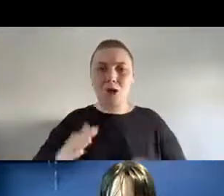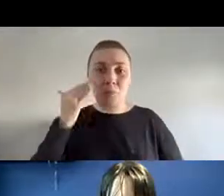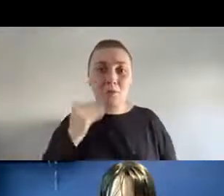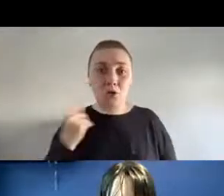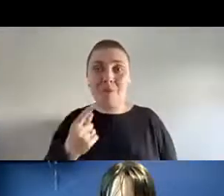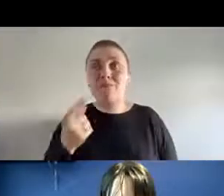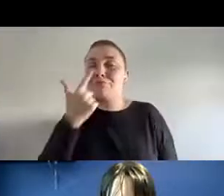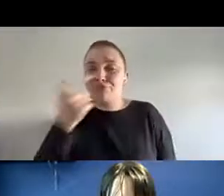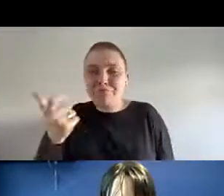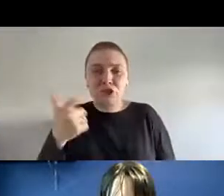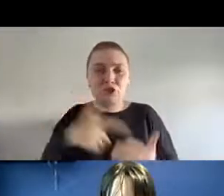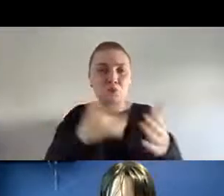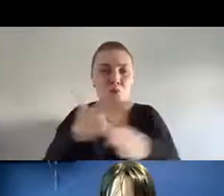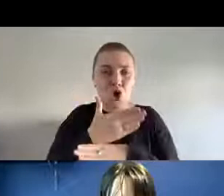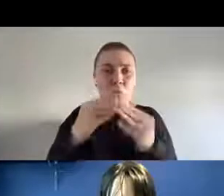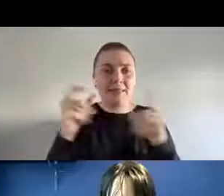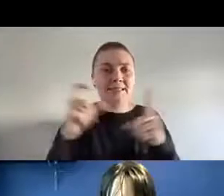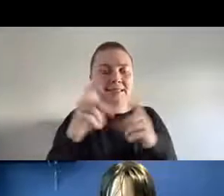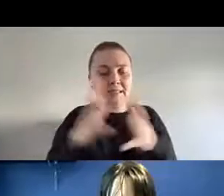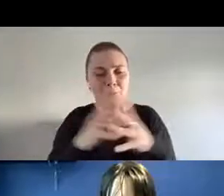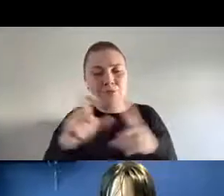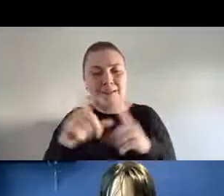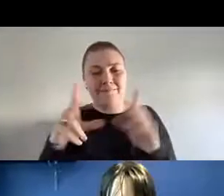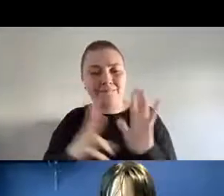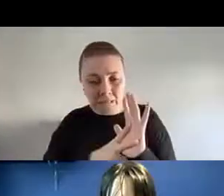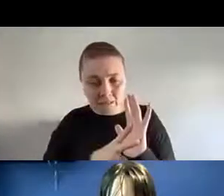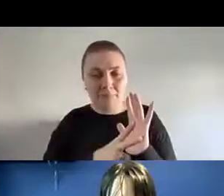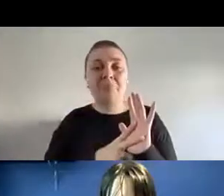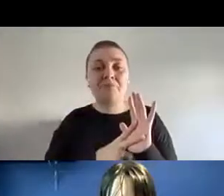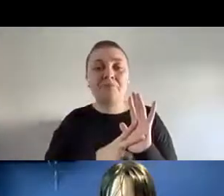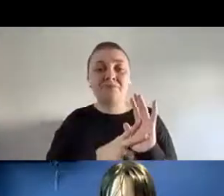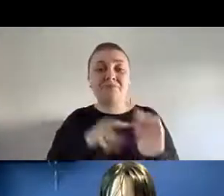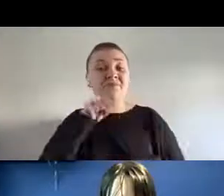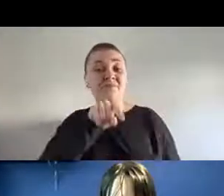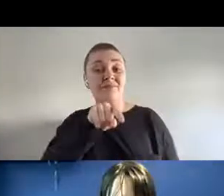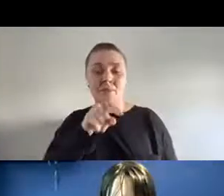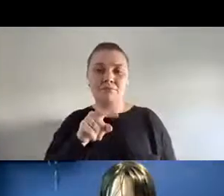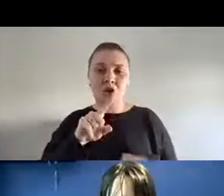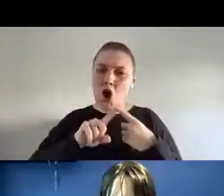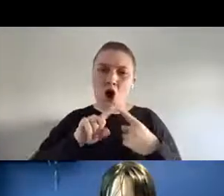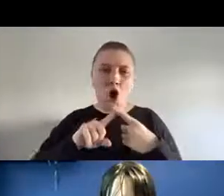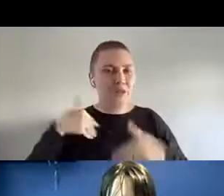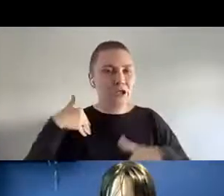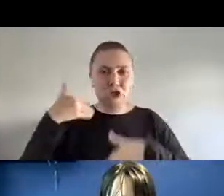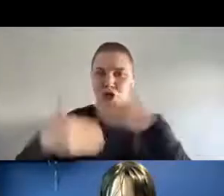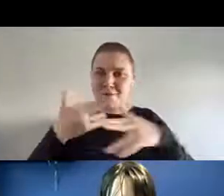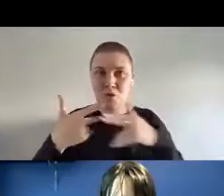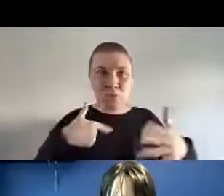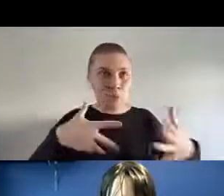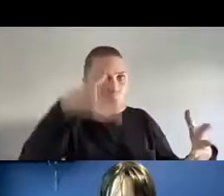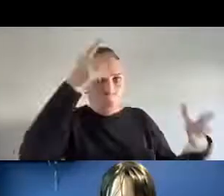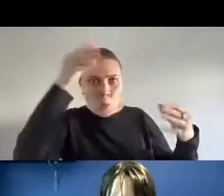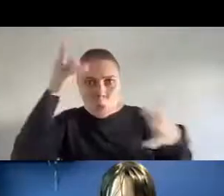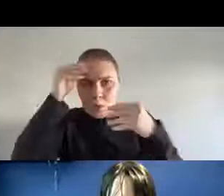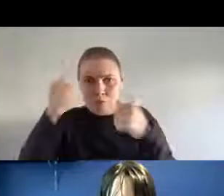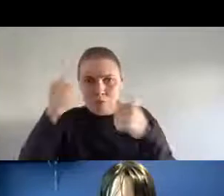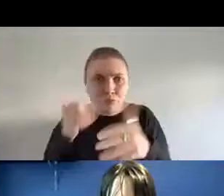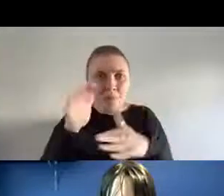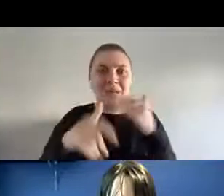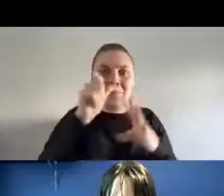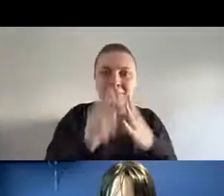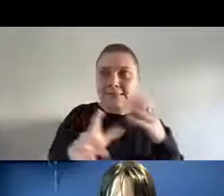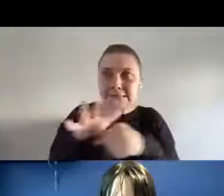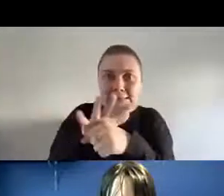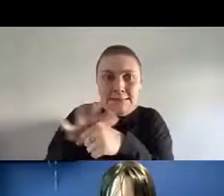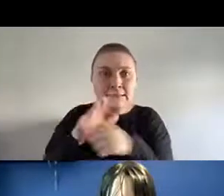of working at WDV. And it's an ongoing journey for me to learn so much about the disability sector, the